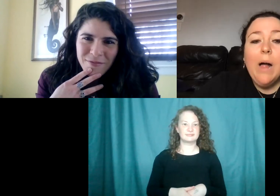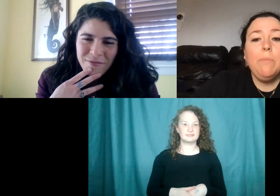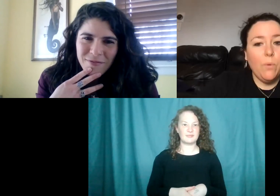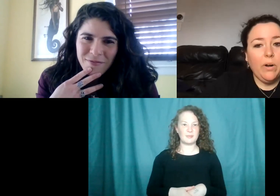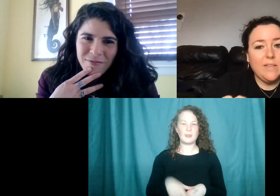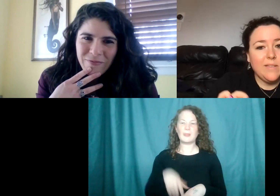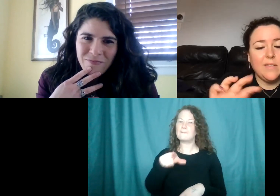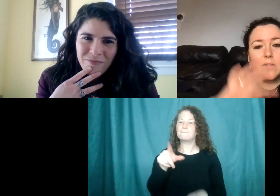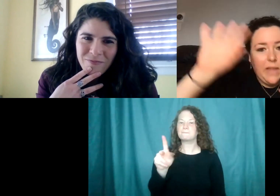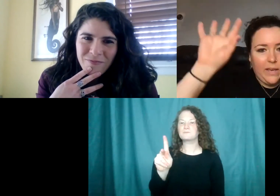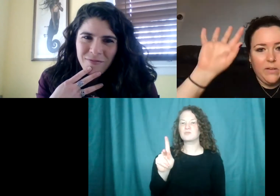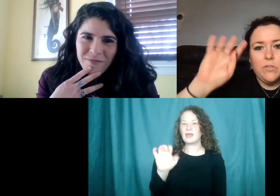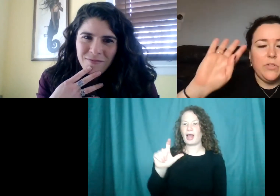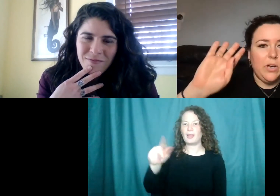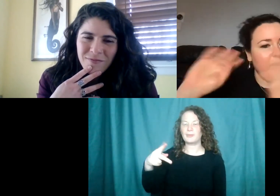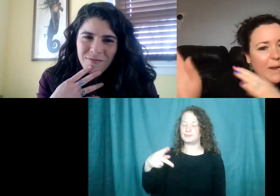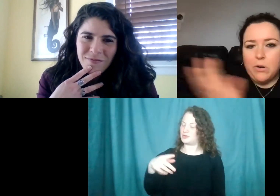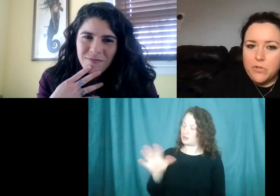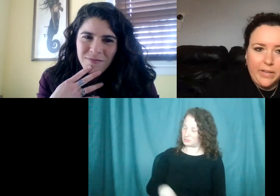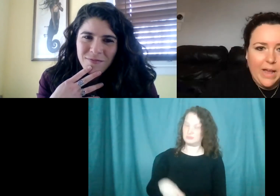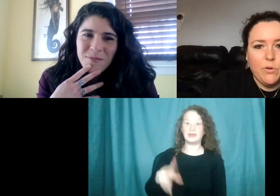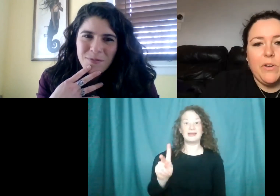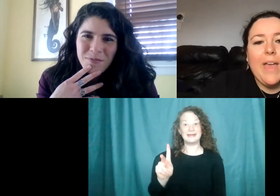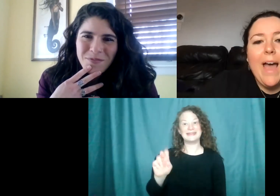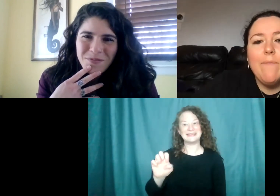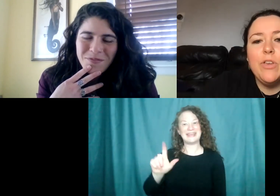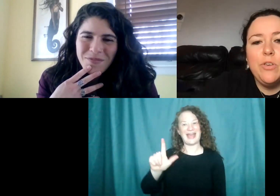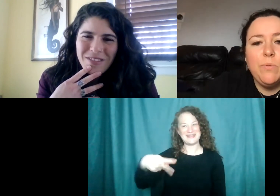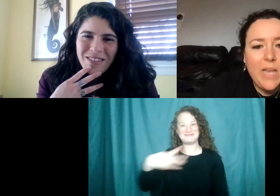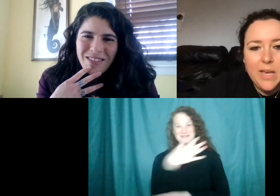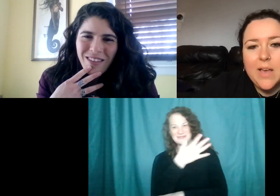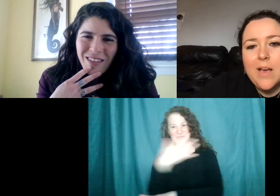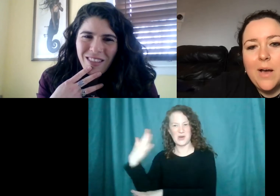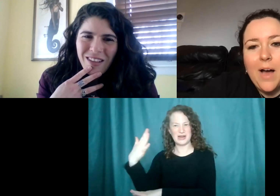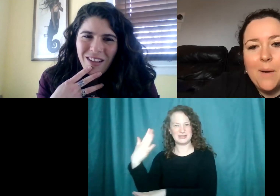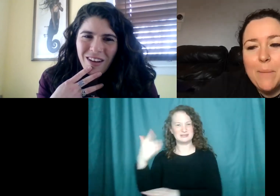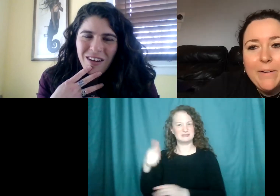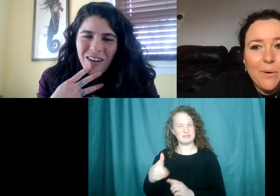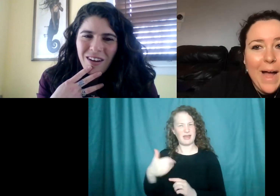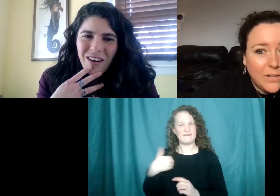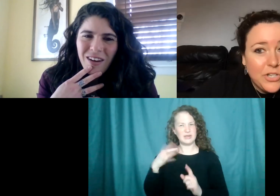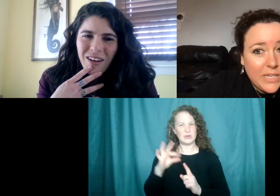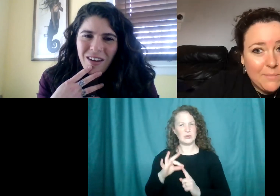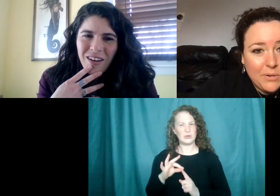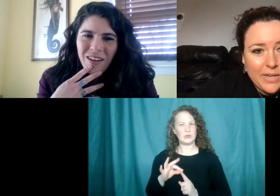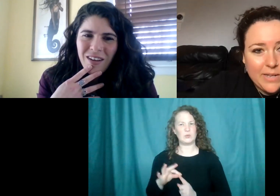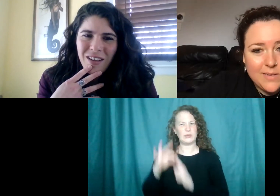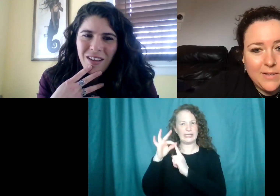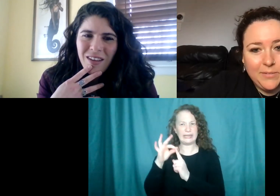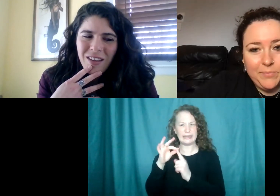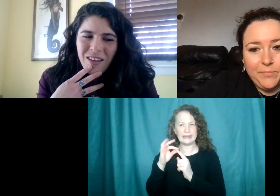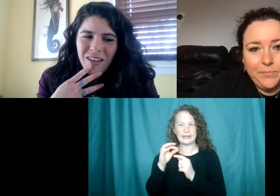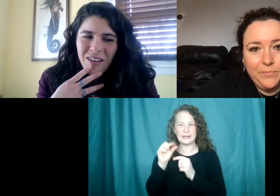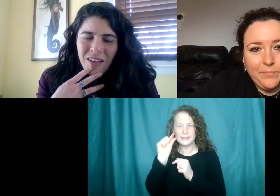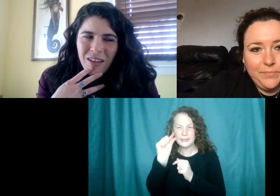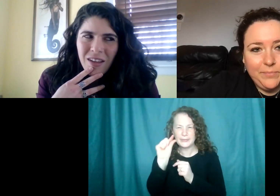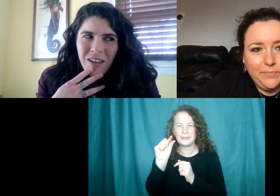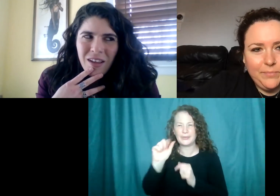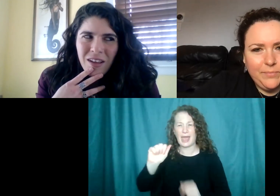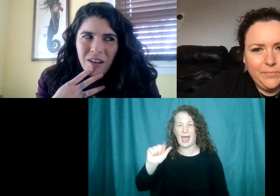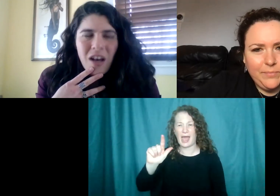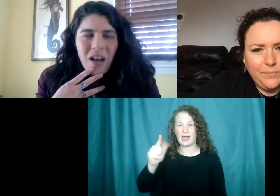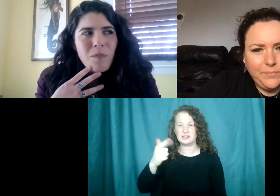Do kelp forests, like the main one or the California one, do they have unique microalgae communities?